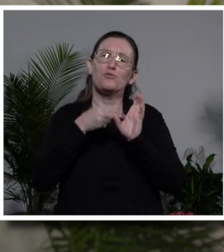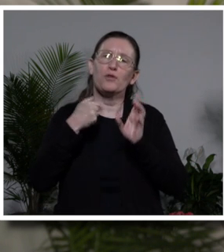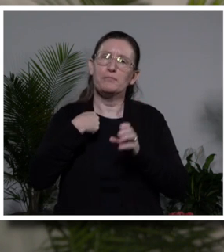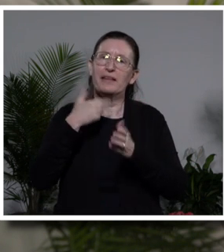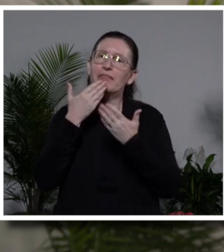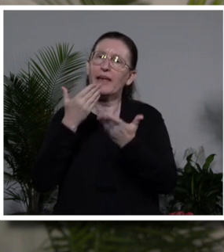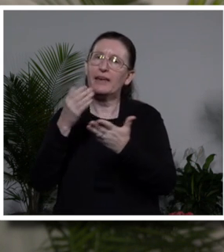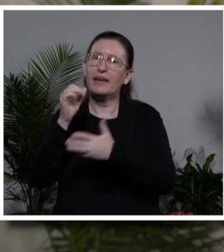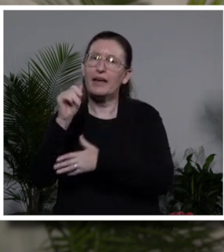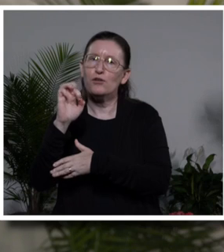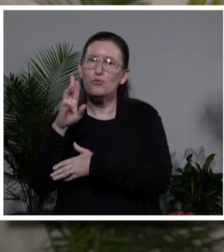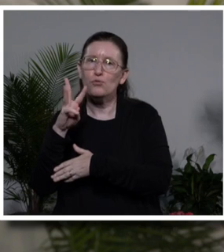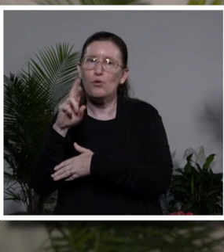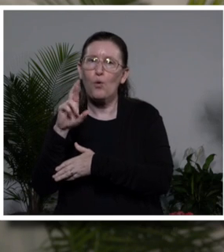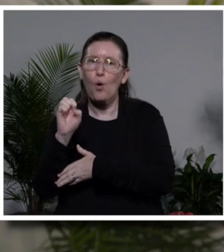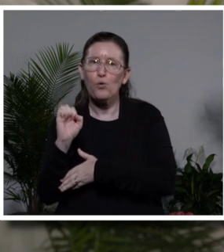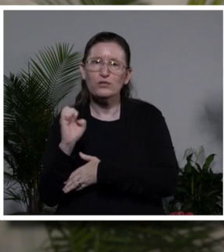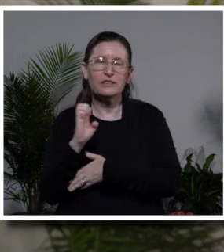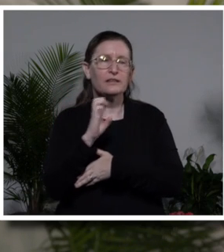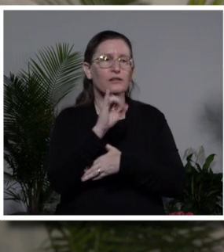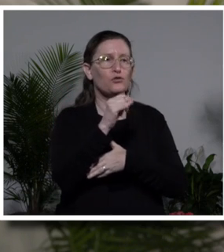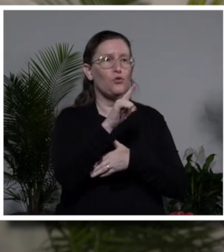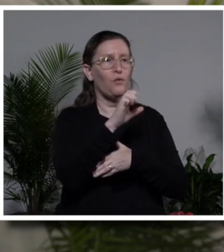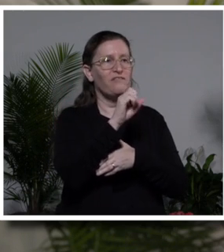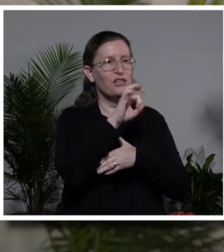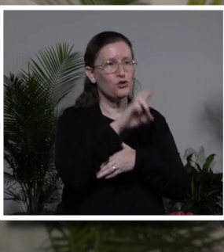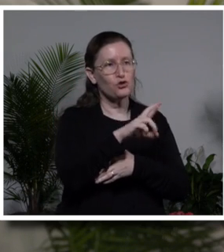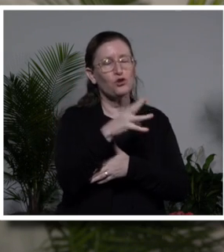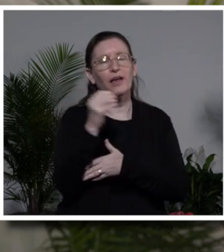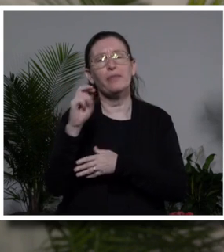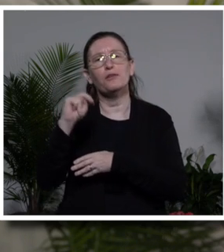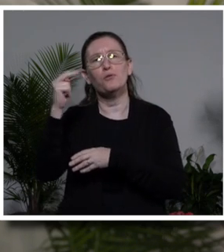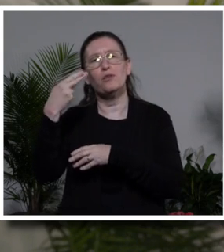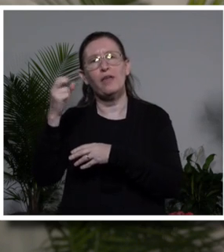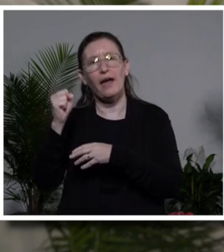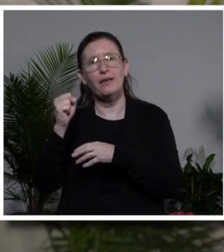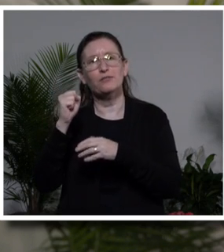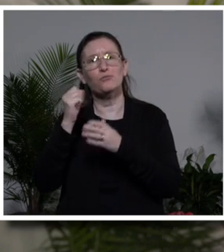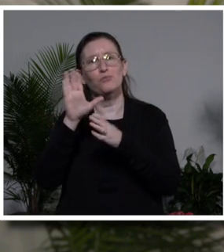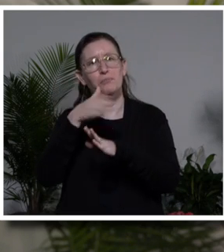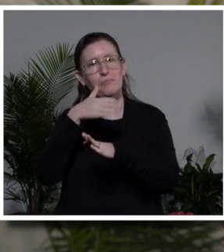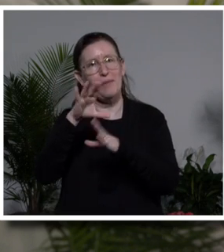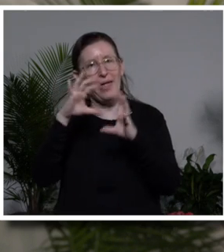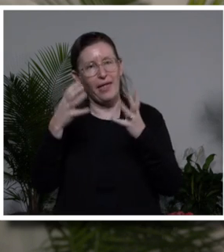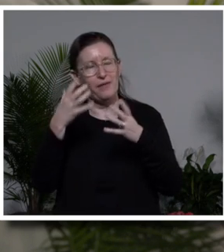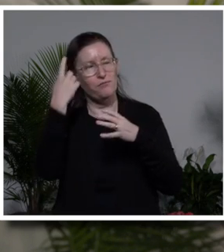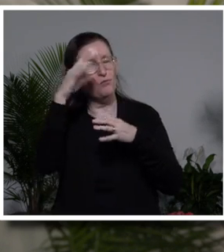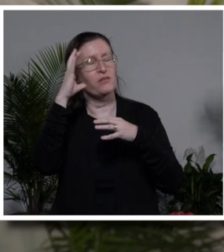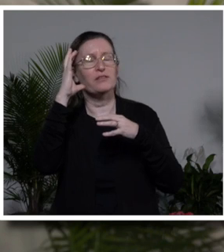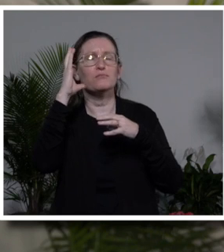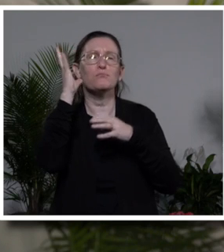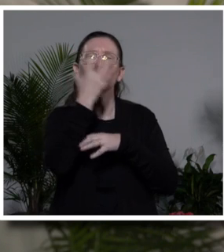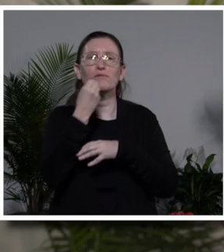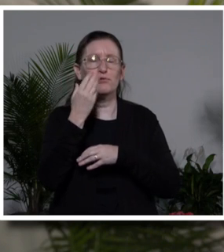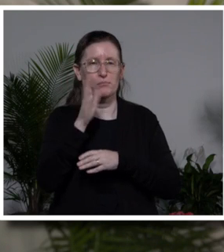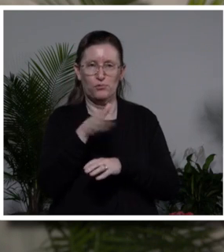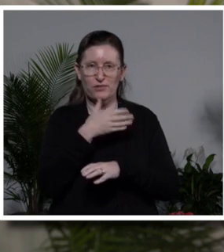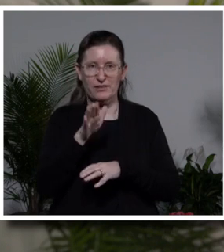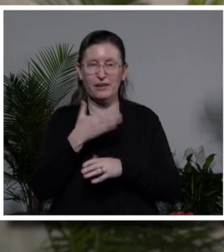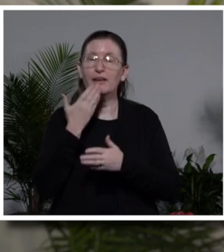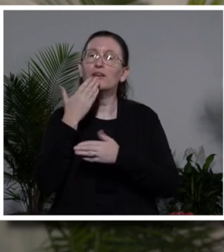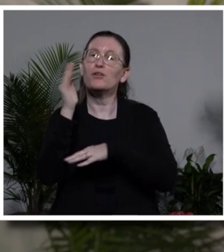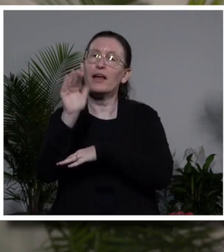Please join me in thanking Andrew LaRose, Joel Fisher, and the North High Symphonic Band for the beautiful processional music.